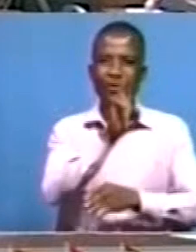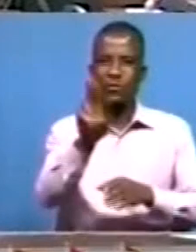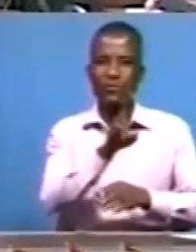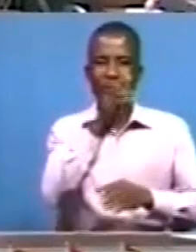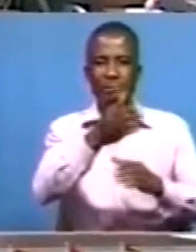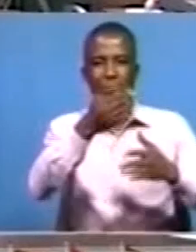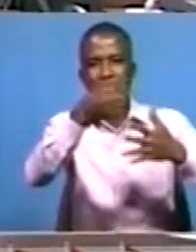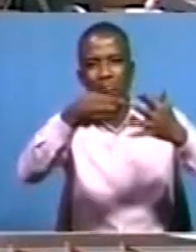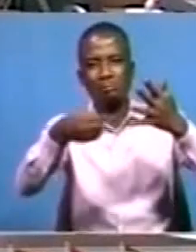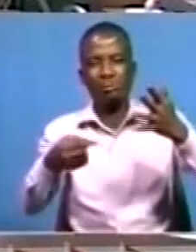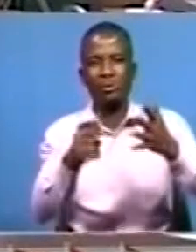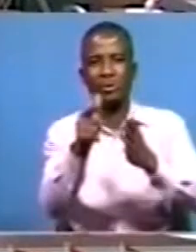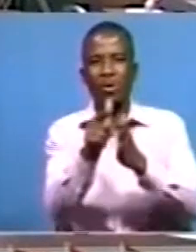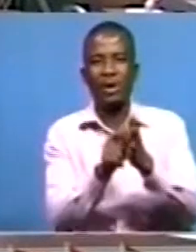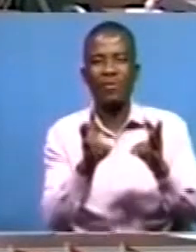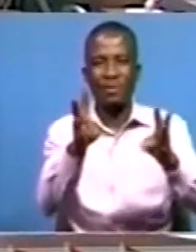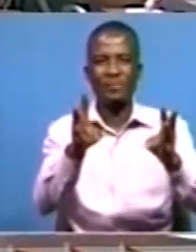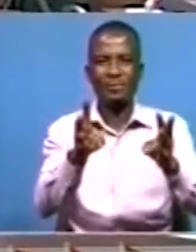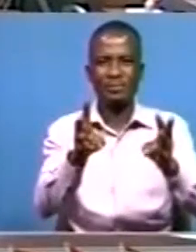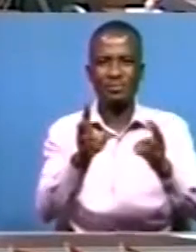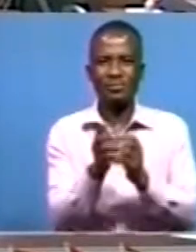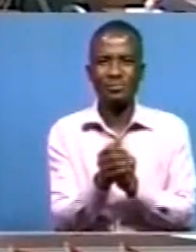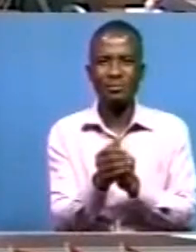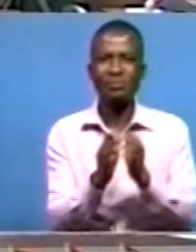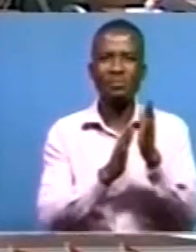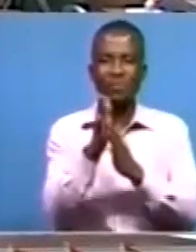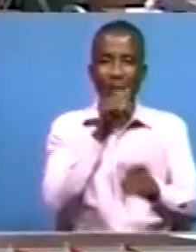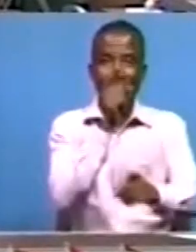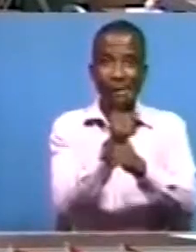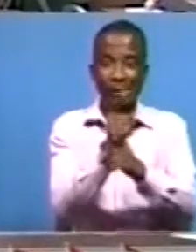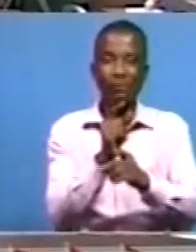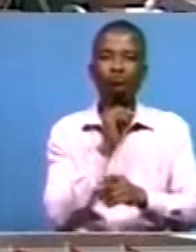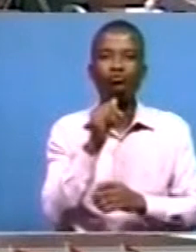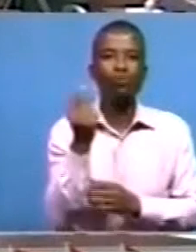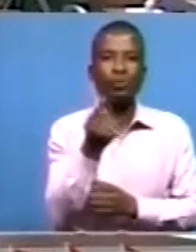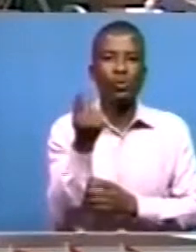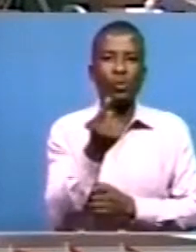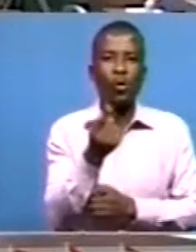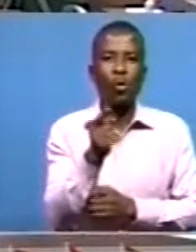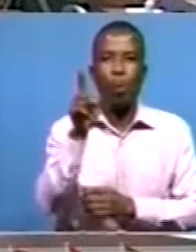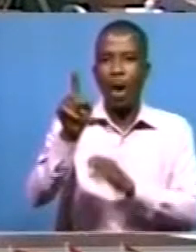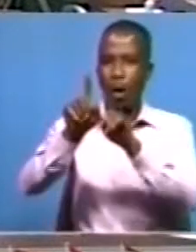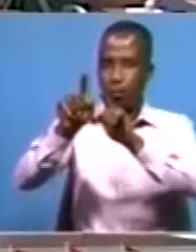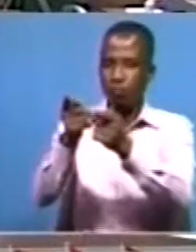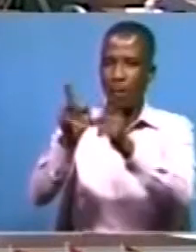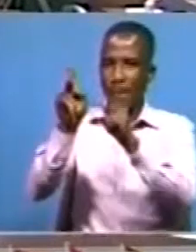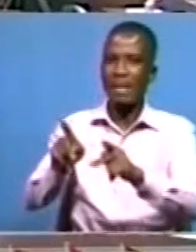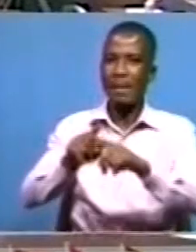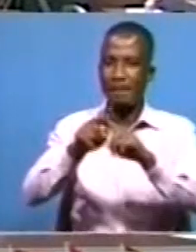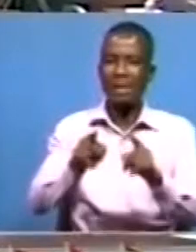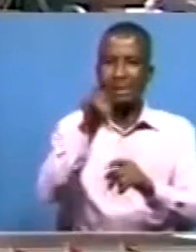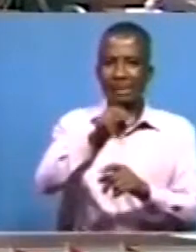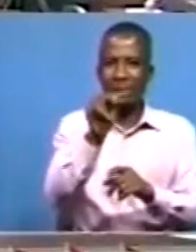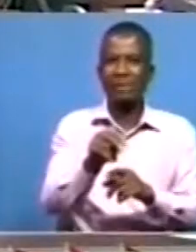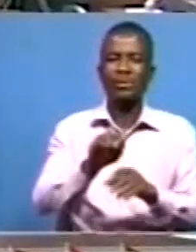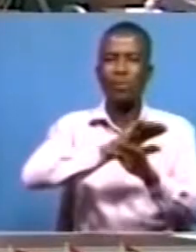other levels of the judicial system. The interest of justice is not only the interest of one party in the dispute, but must necessarily be